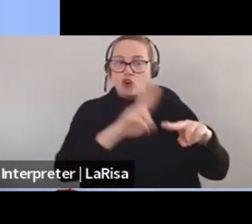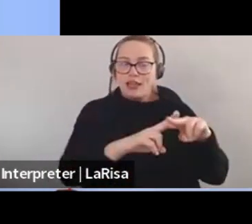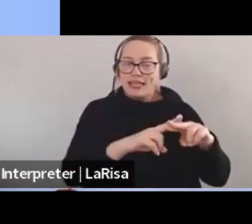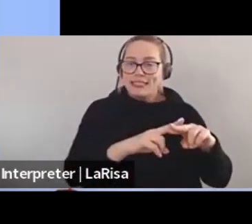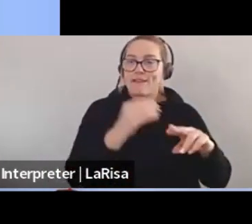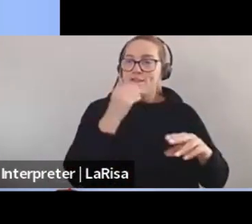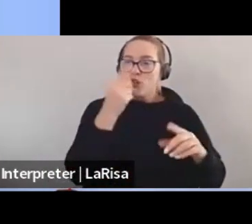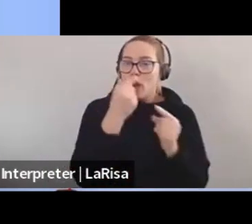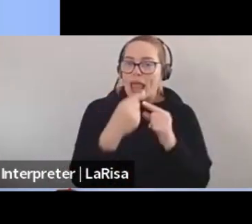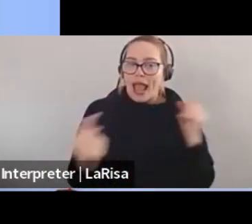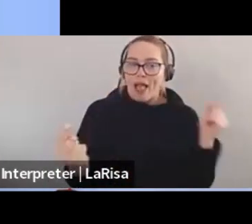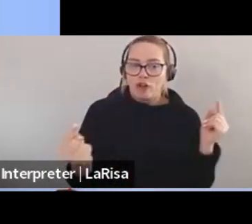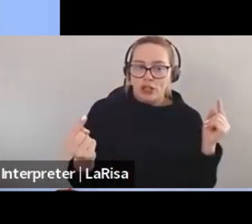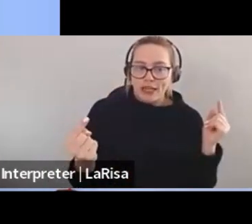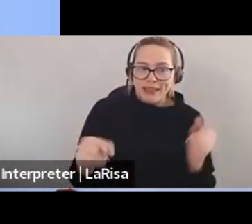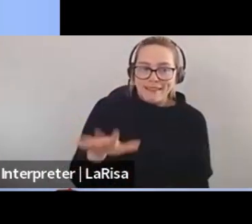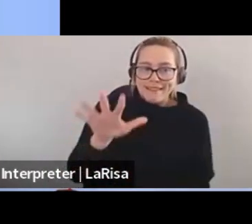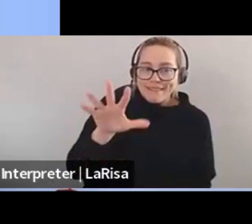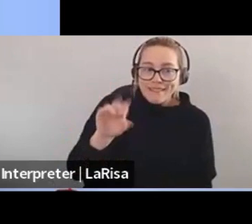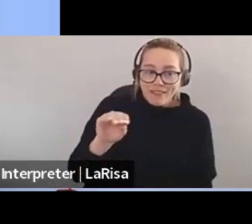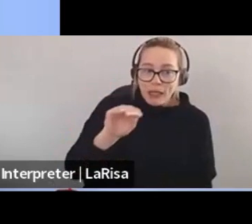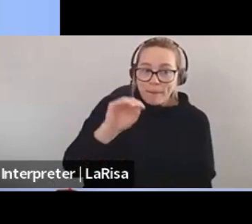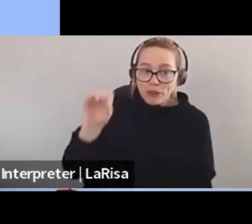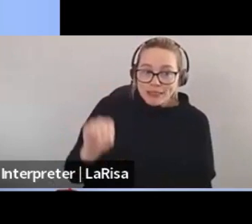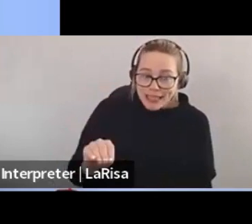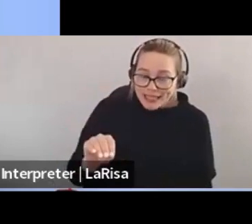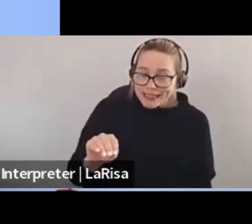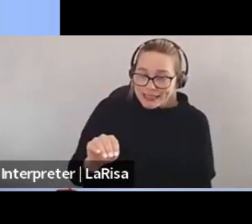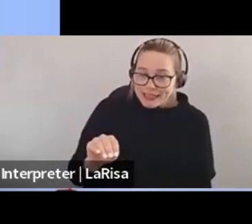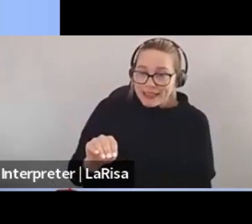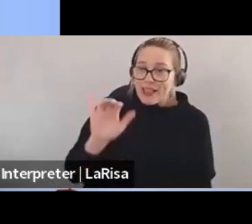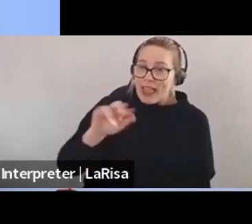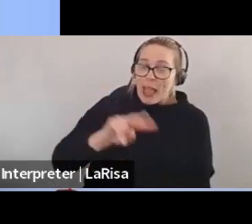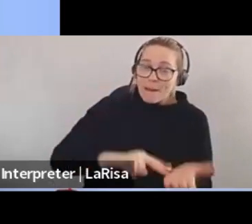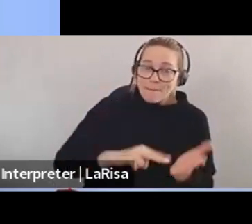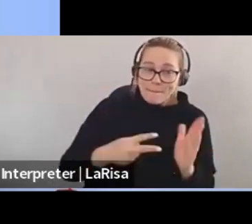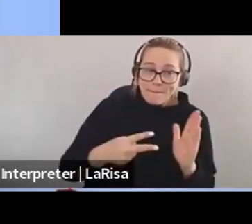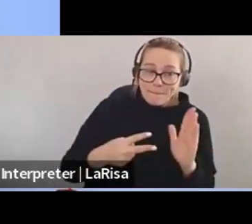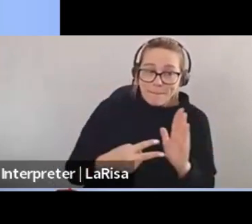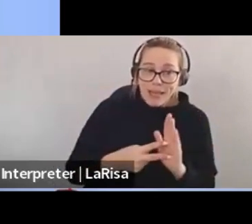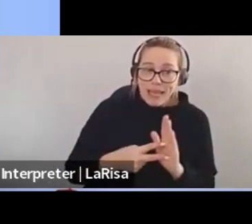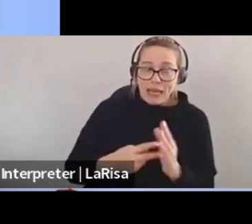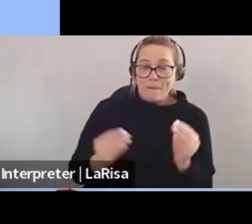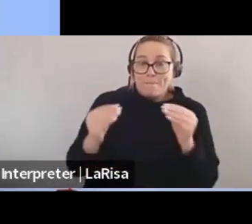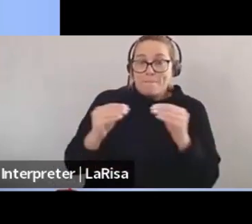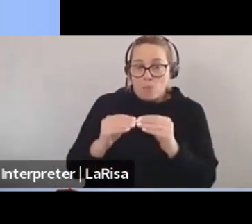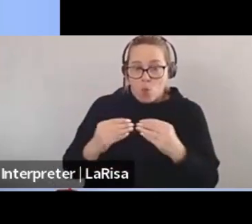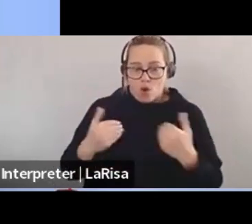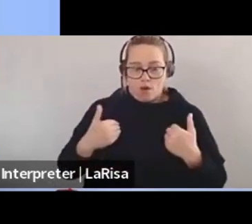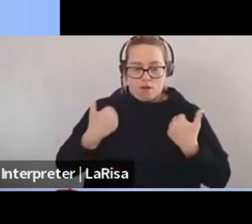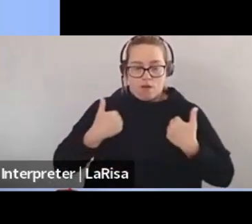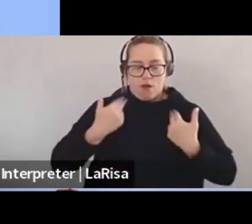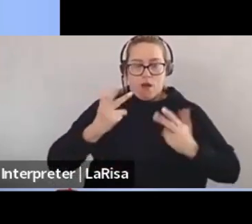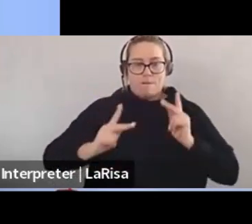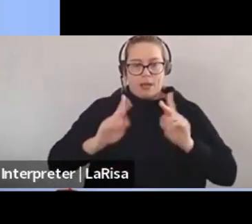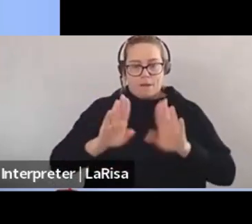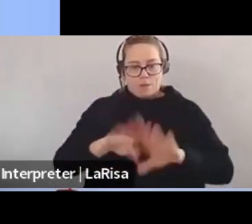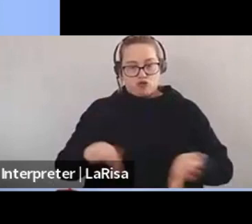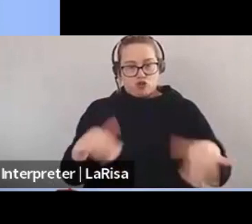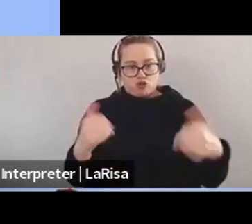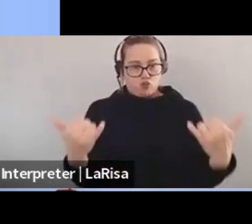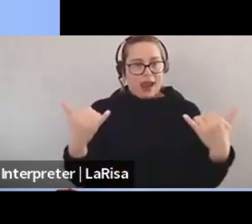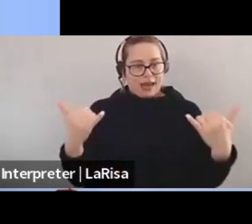allergies in children has increased by 50% between 1997 and 2011. So that means that there